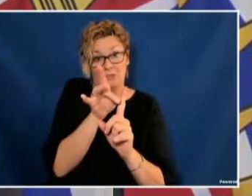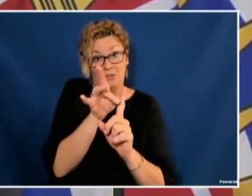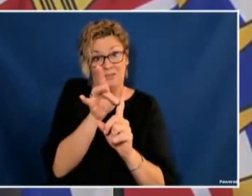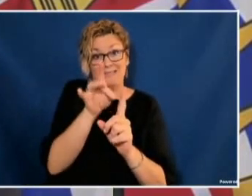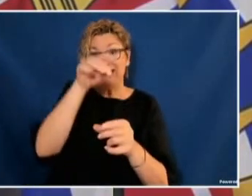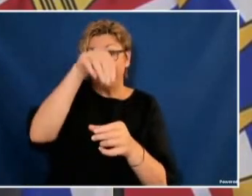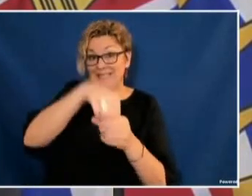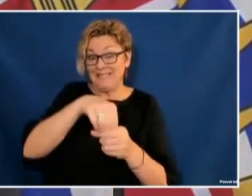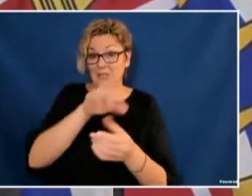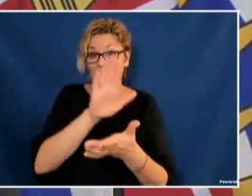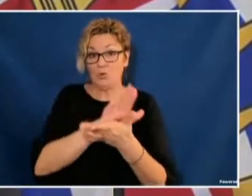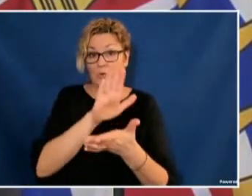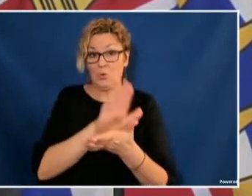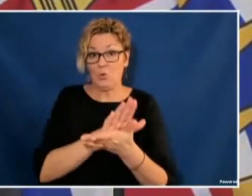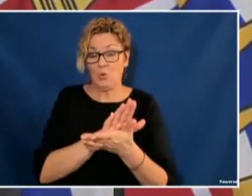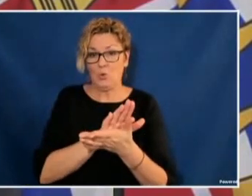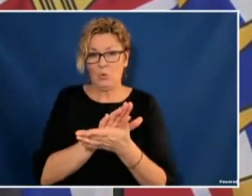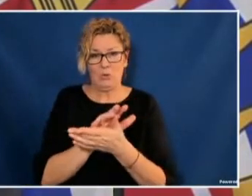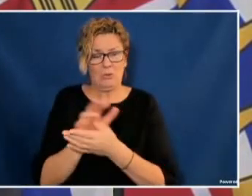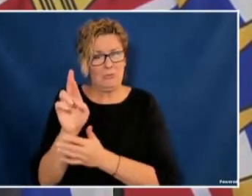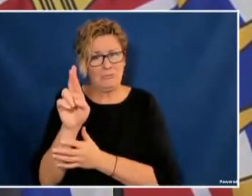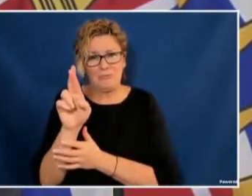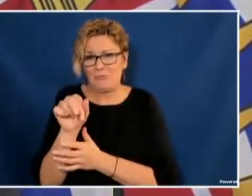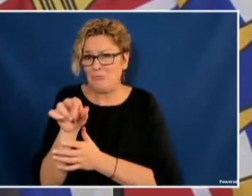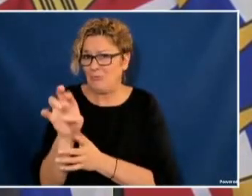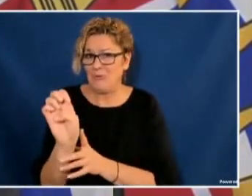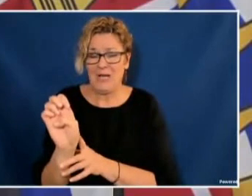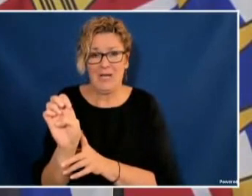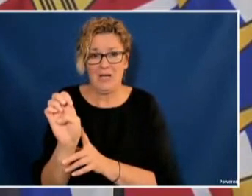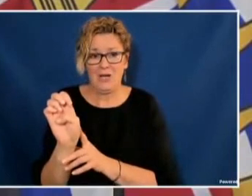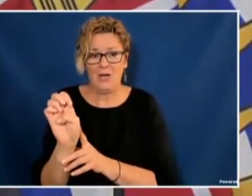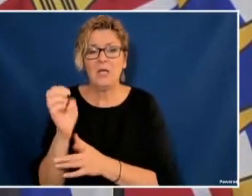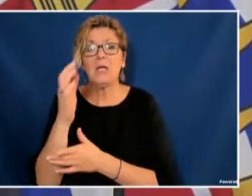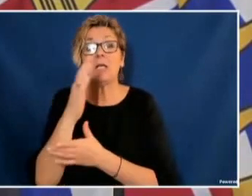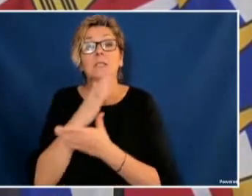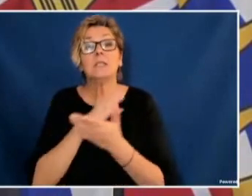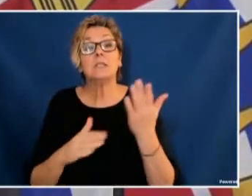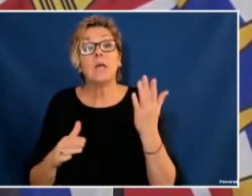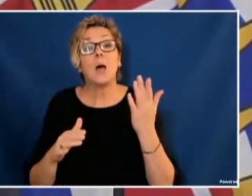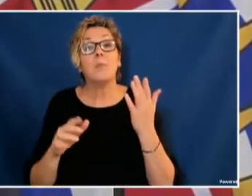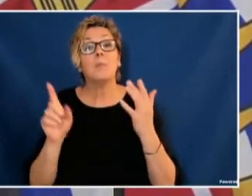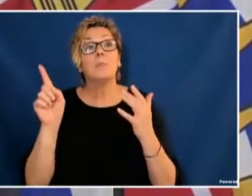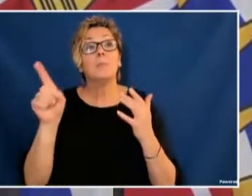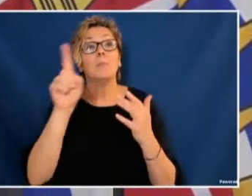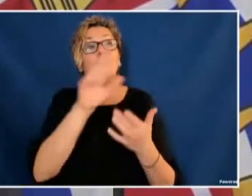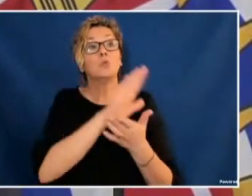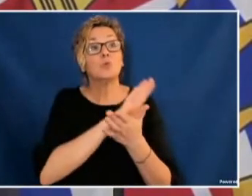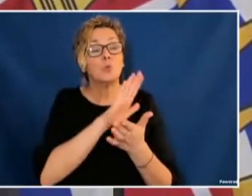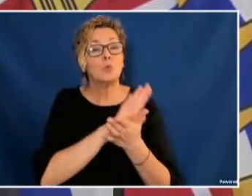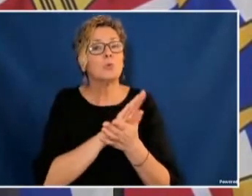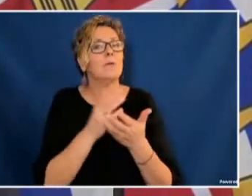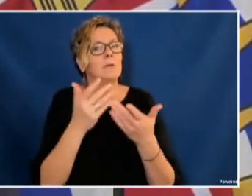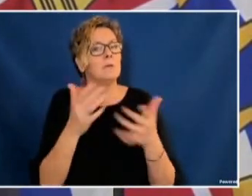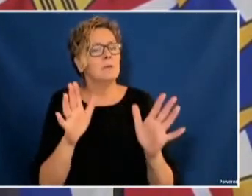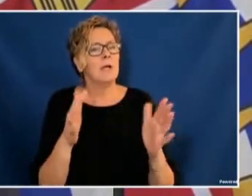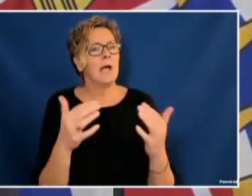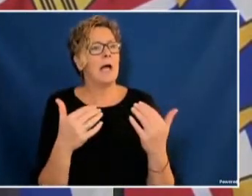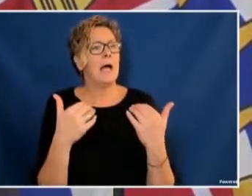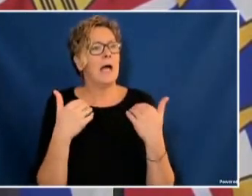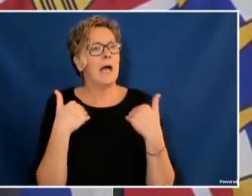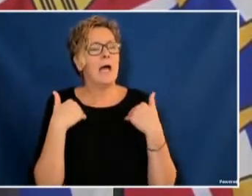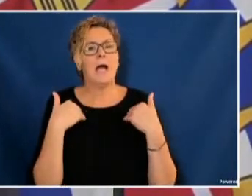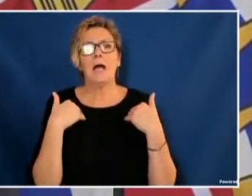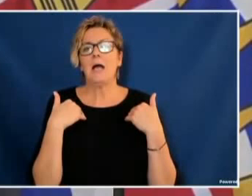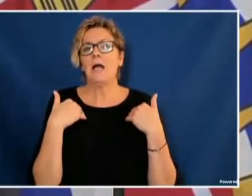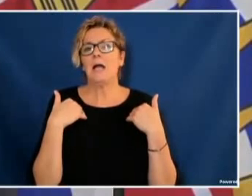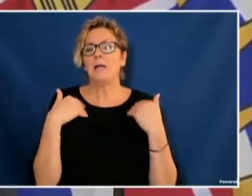very detailed outbreak protocols. It just shows us how challenging it is. This time of year is